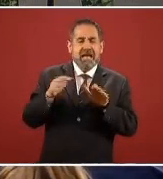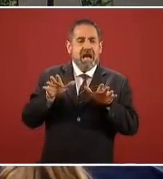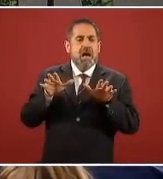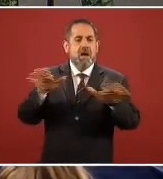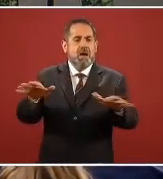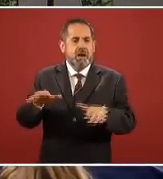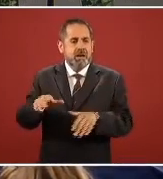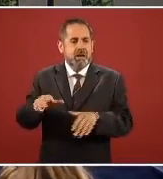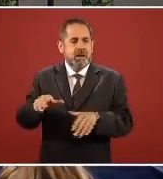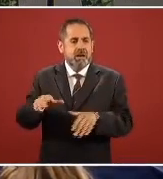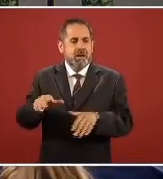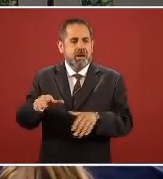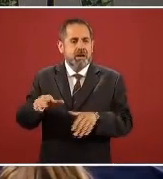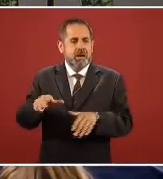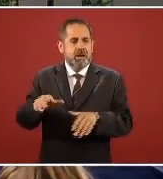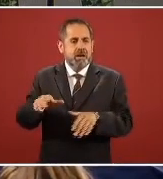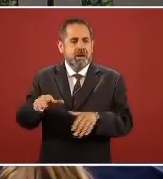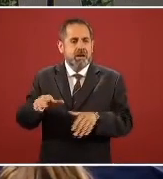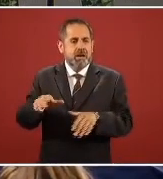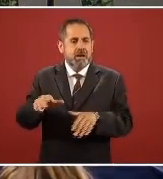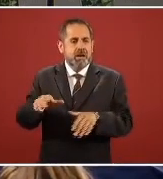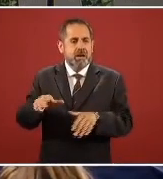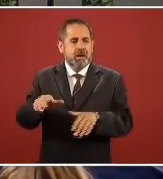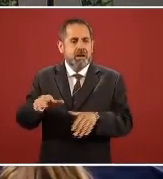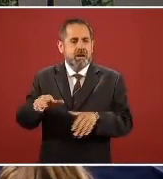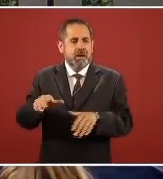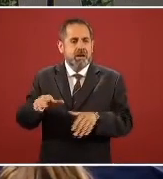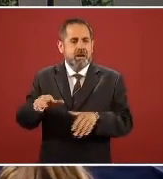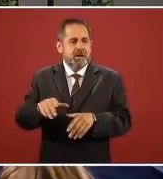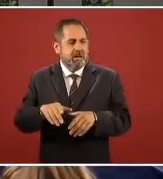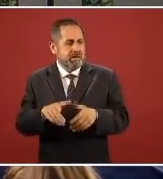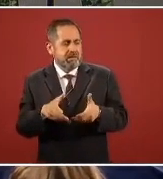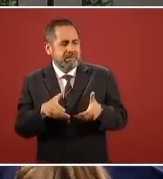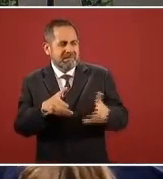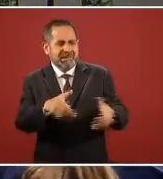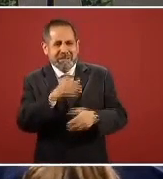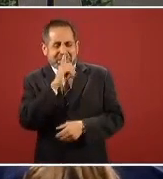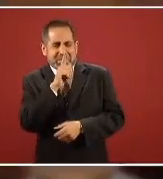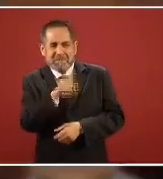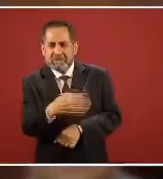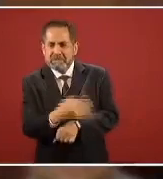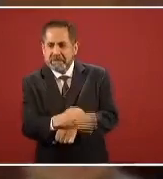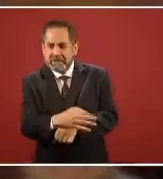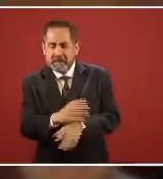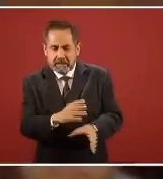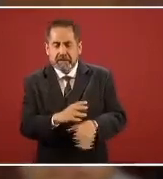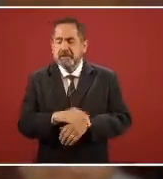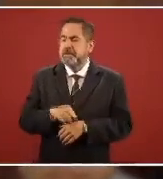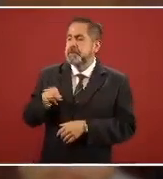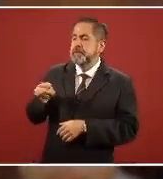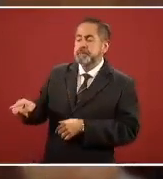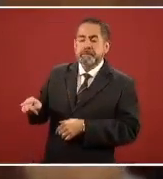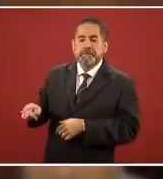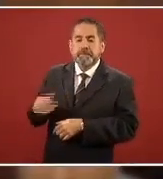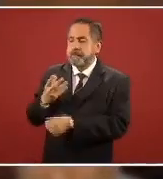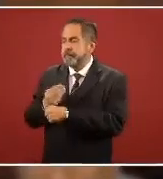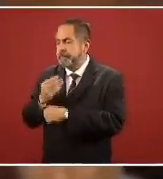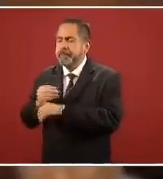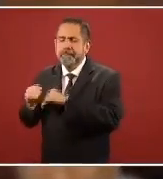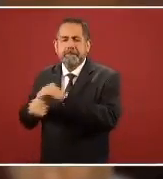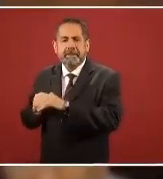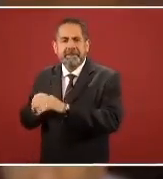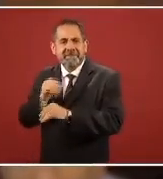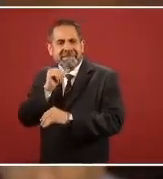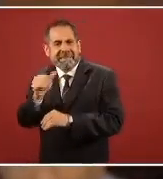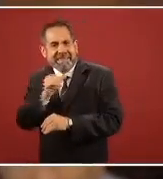Puerto Aéreo. And then they moved them near the airport. Ese espacio provisional debían ocuparlo mientras les entregaban un lugar que cumpliera